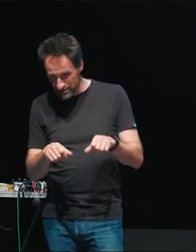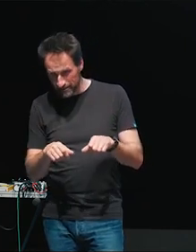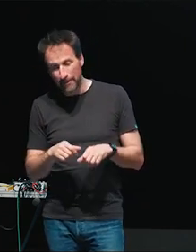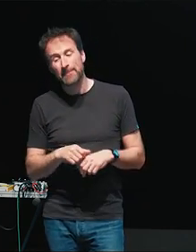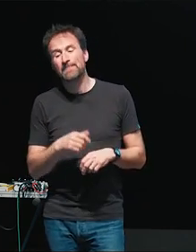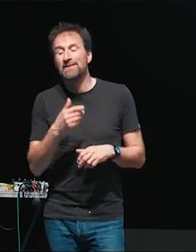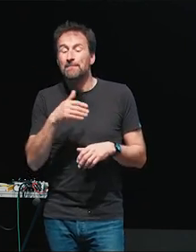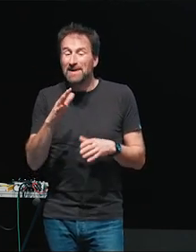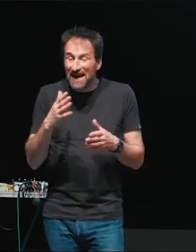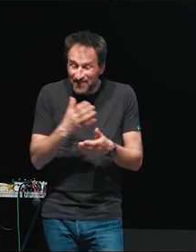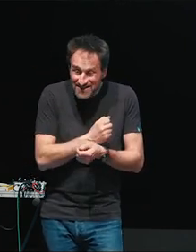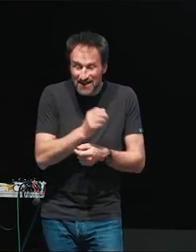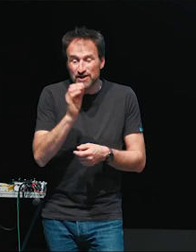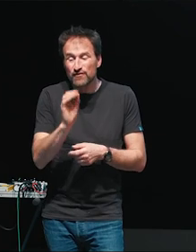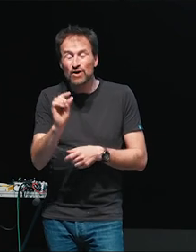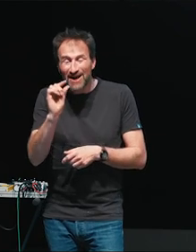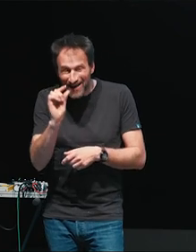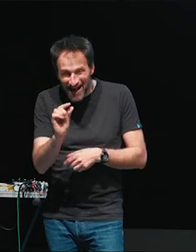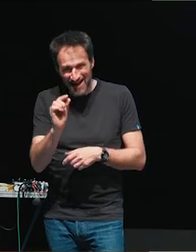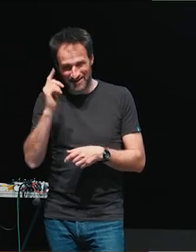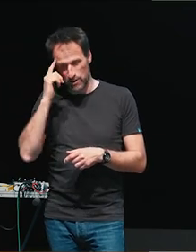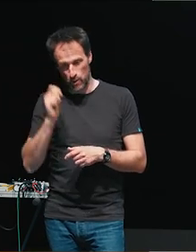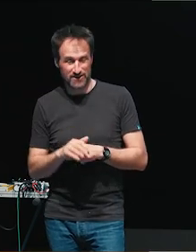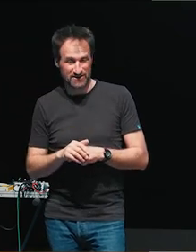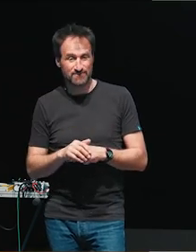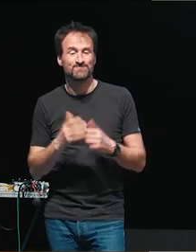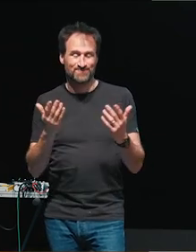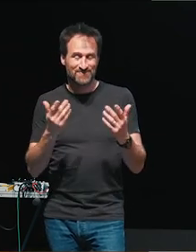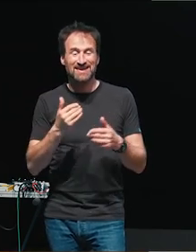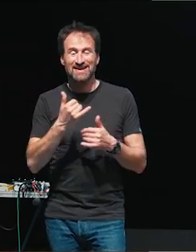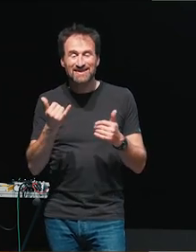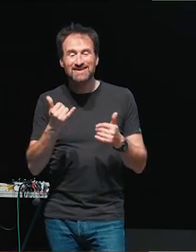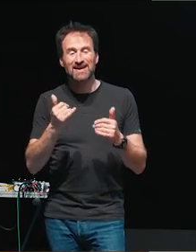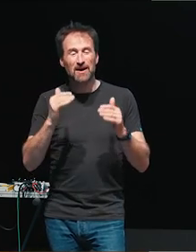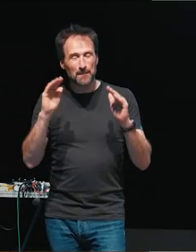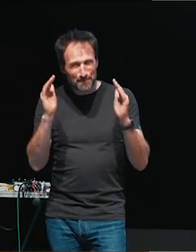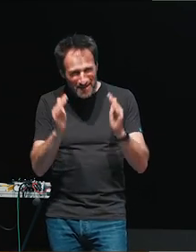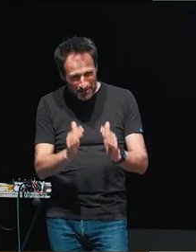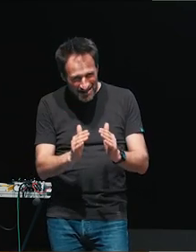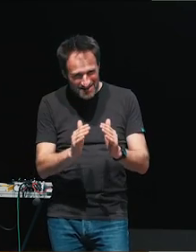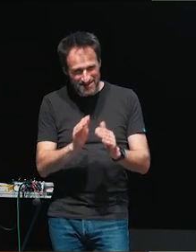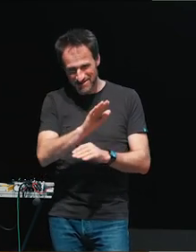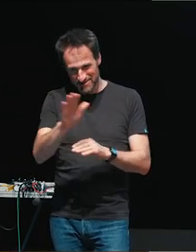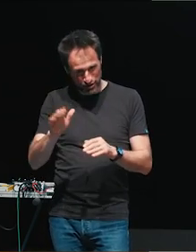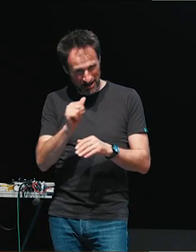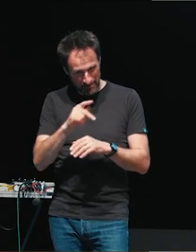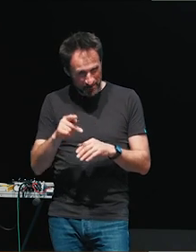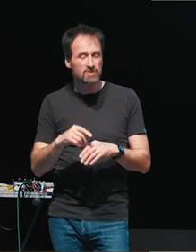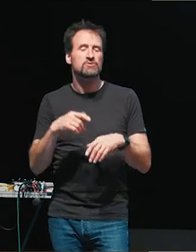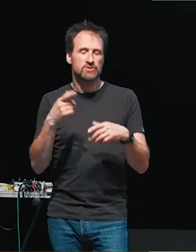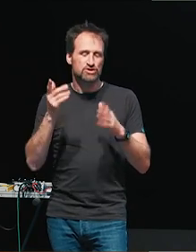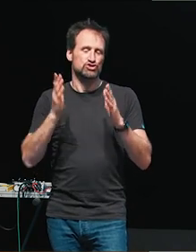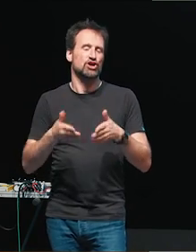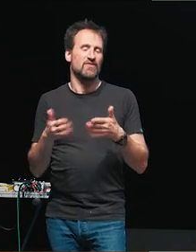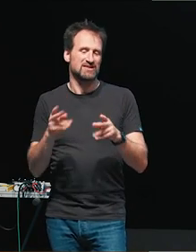again, rule of thumb, the more beautiful your UI is, the more minimalist the UI is, serverless is better suited for you. So if